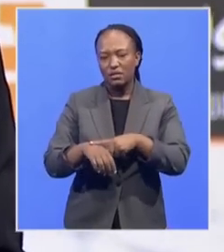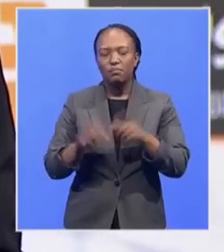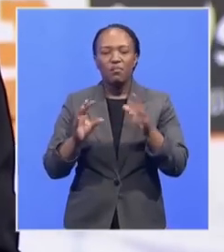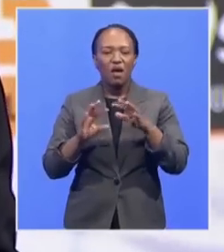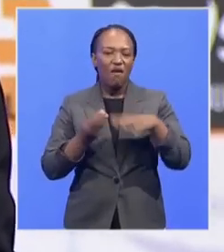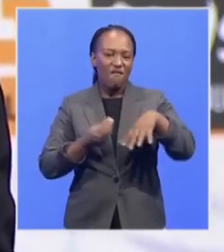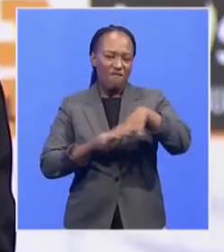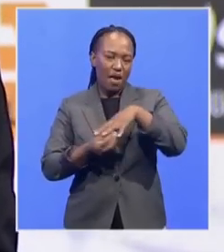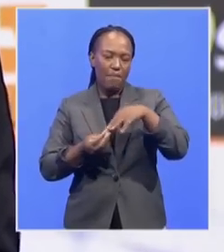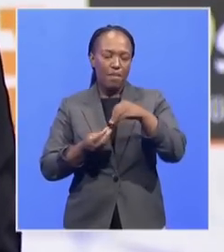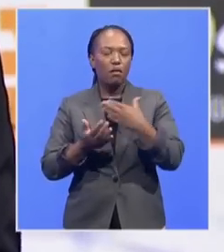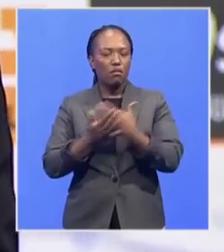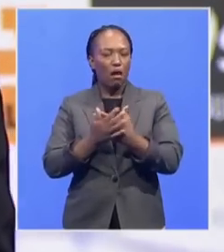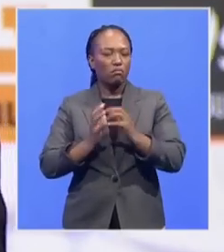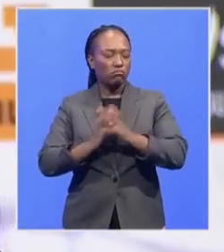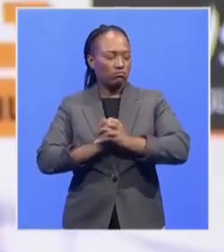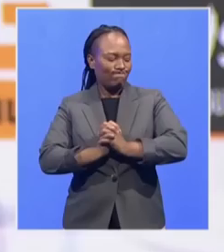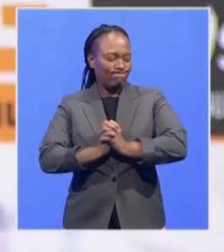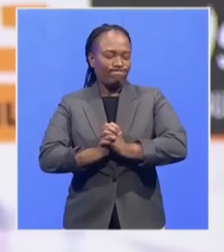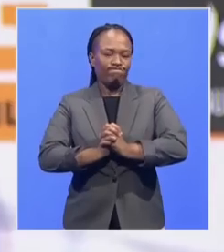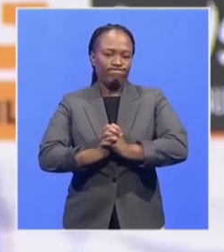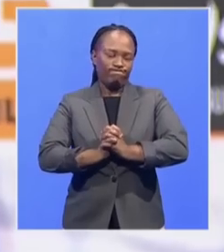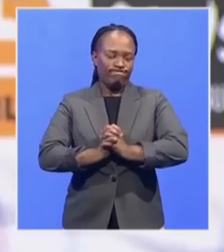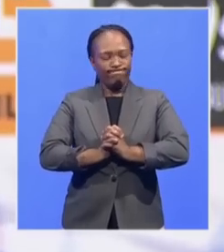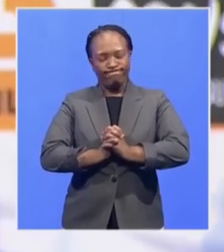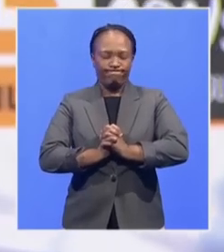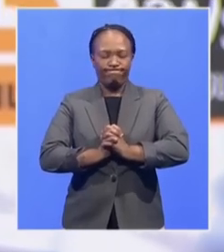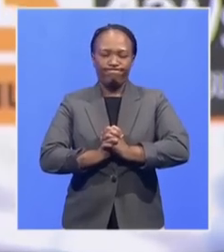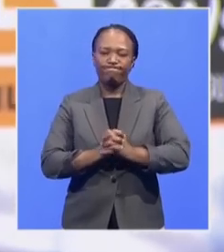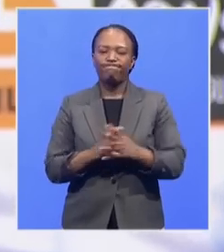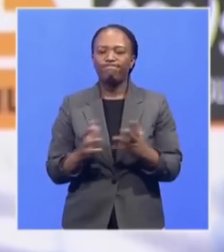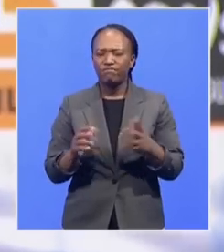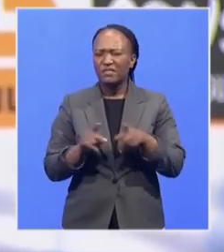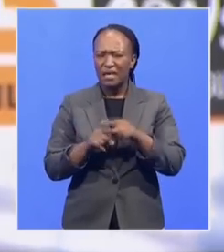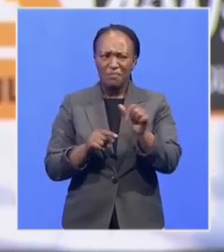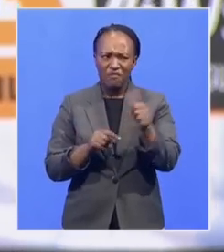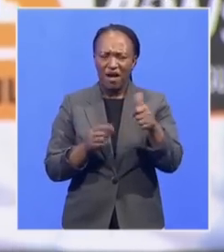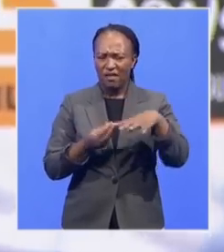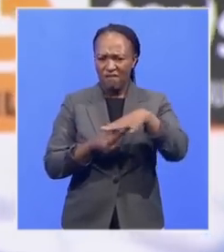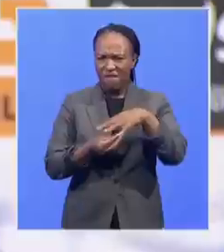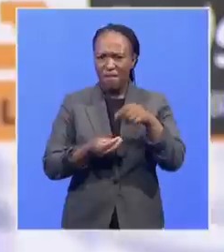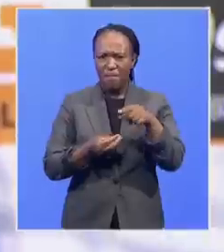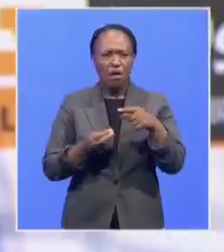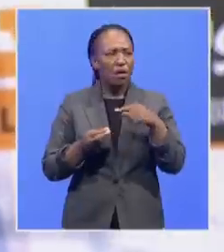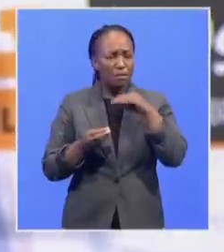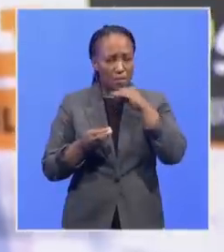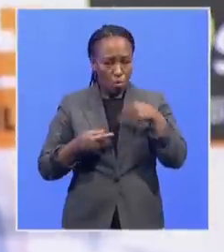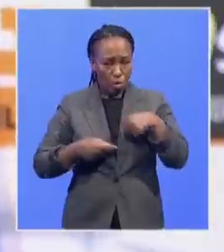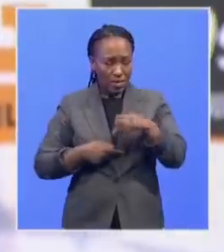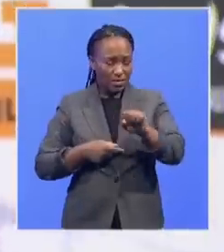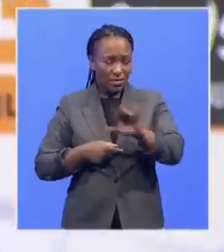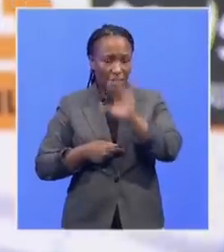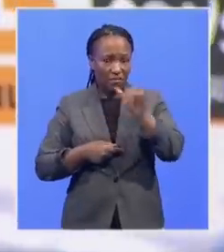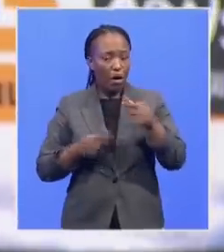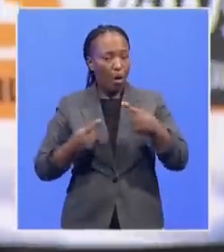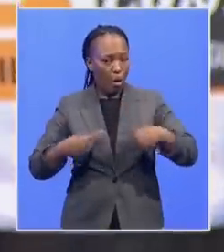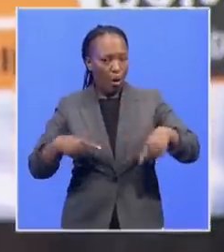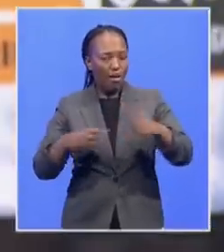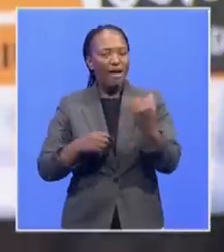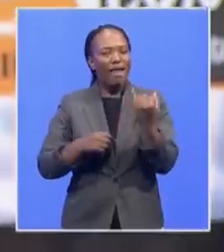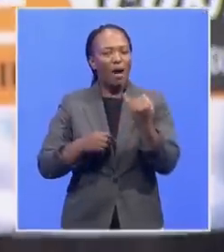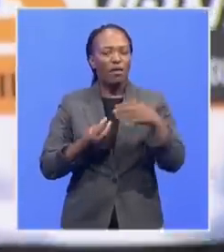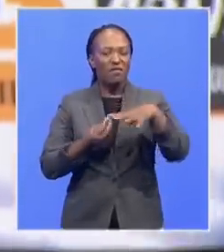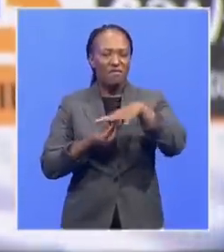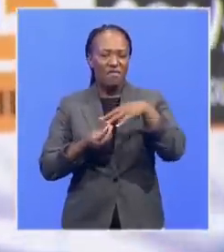A family stands together. Like all families, which we are as South Africans, let